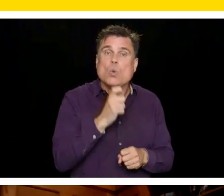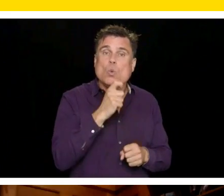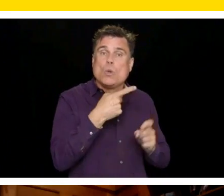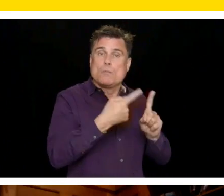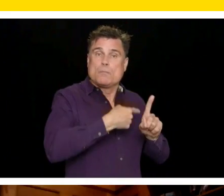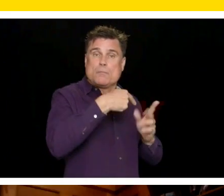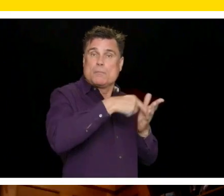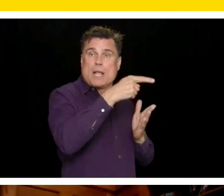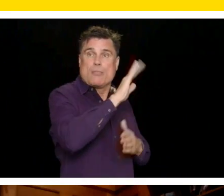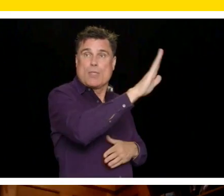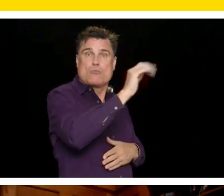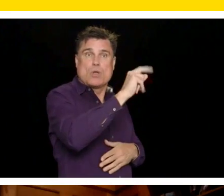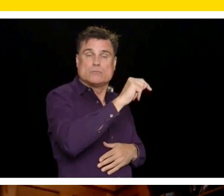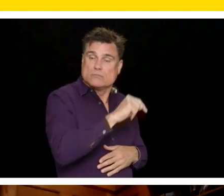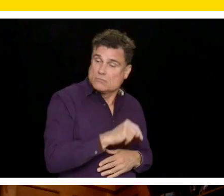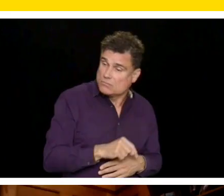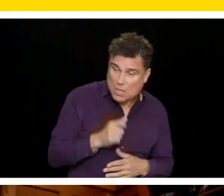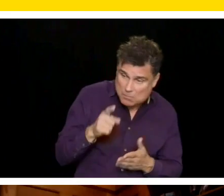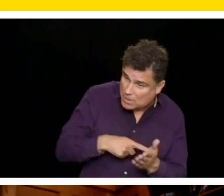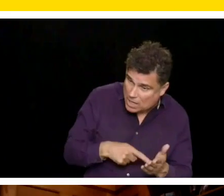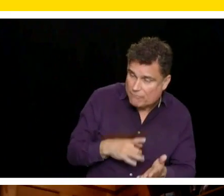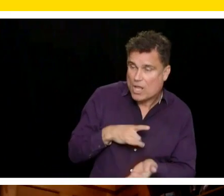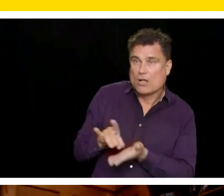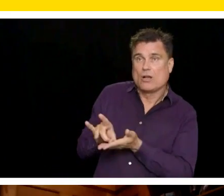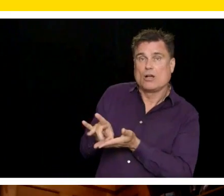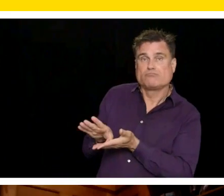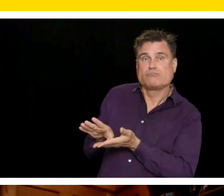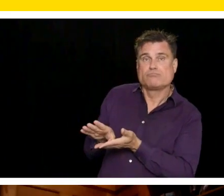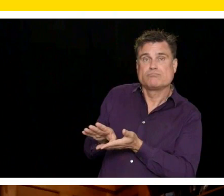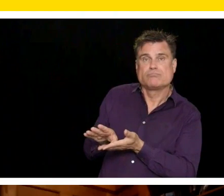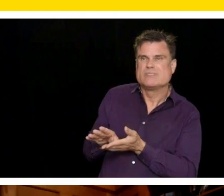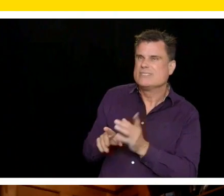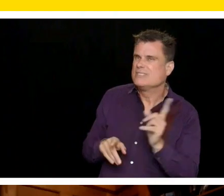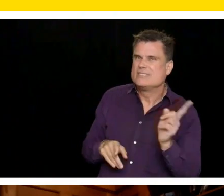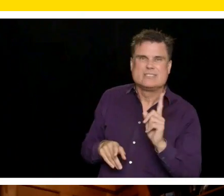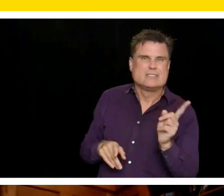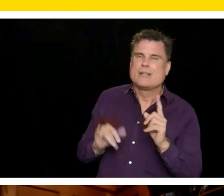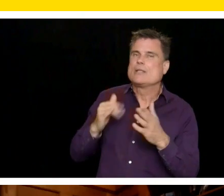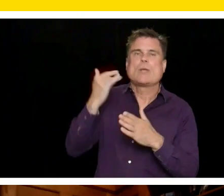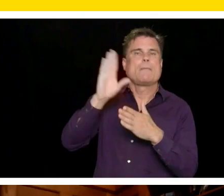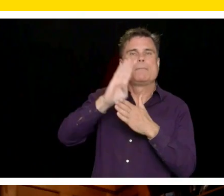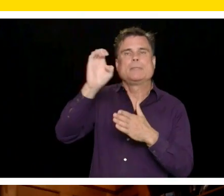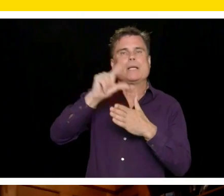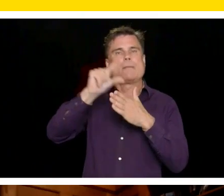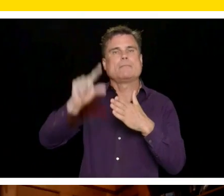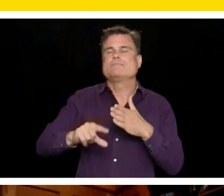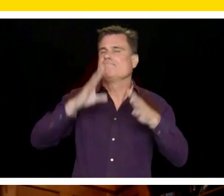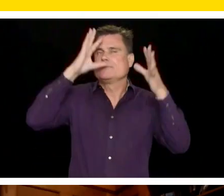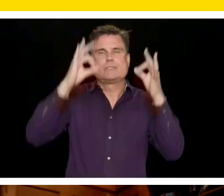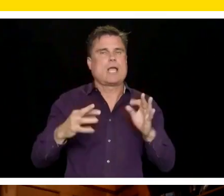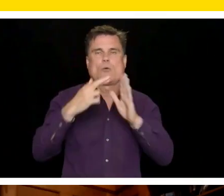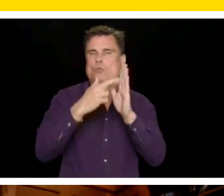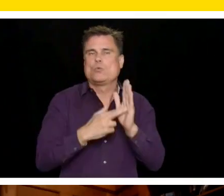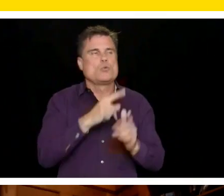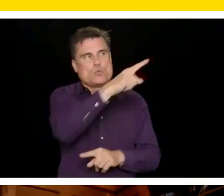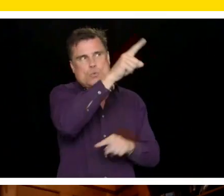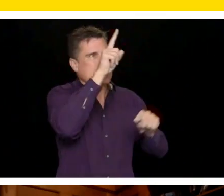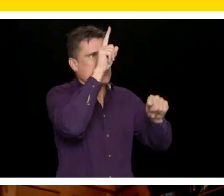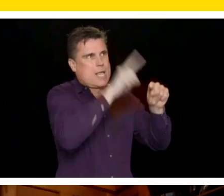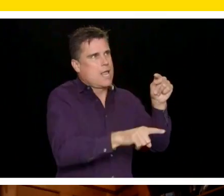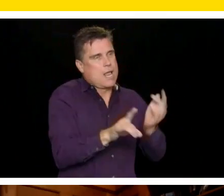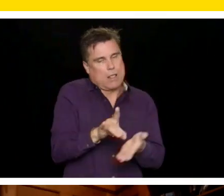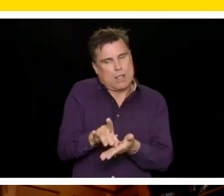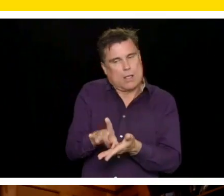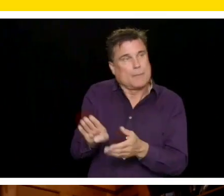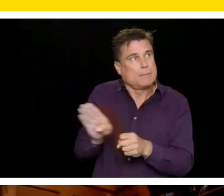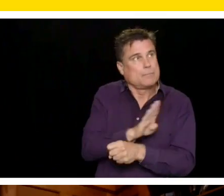current climate around not wanting to travel too much and everybody struggling for cash flow, but that was